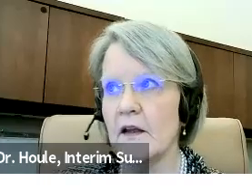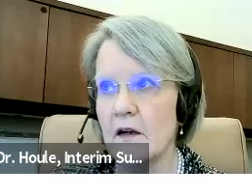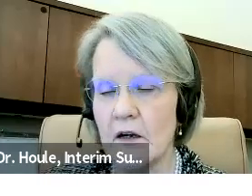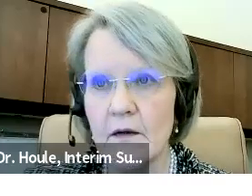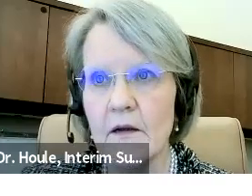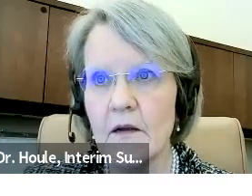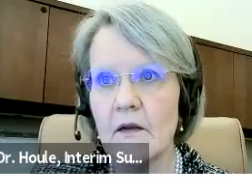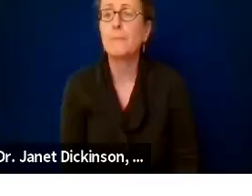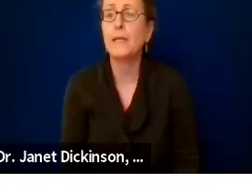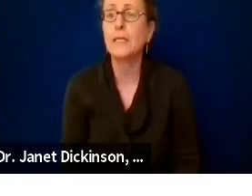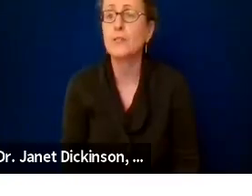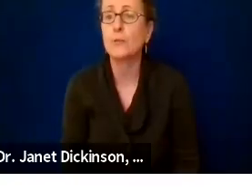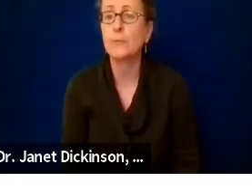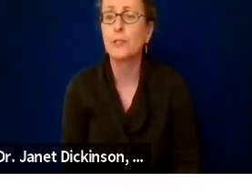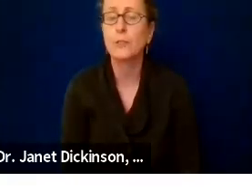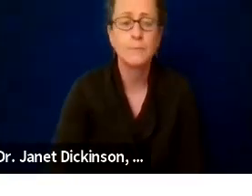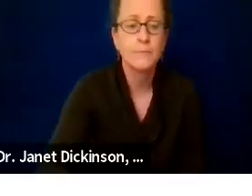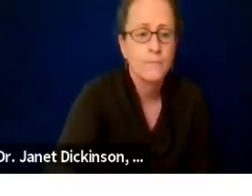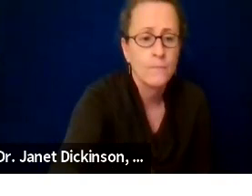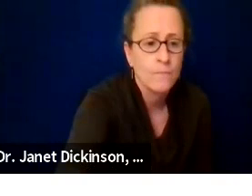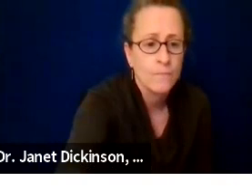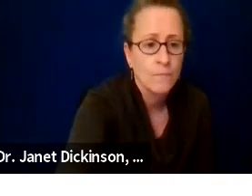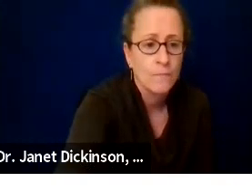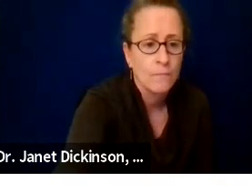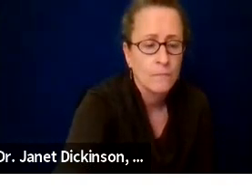And then Judy, will you please pin the interpreter?